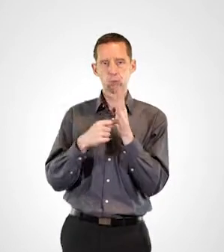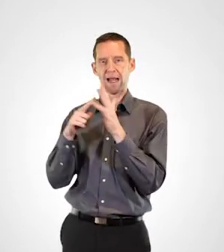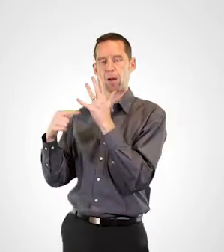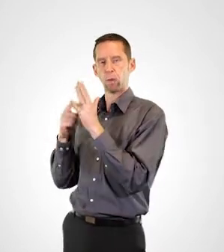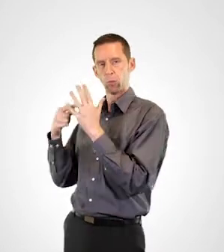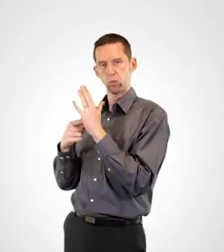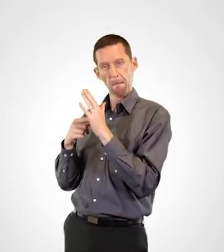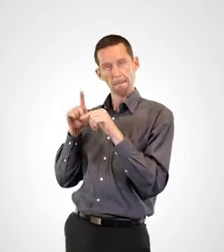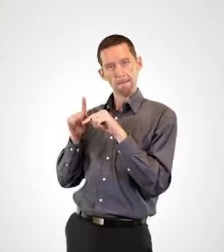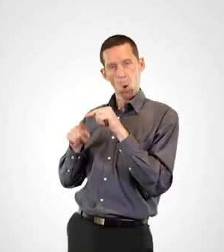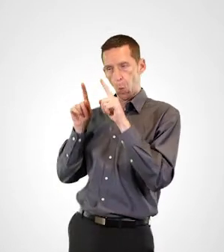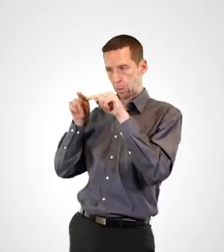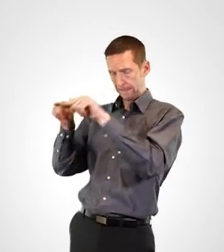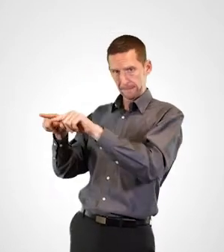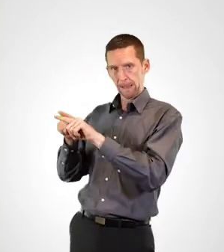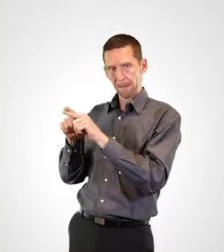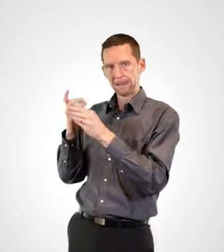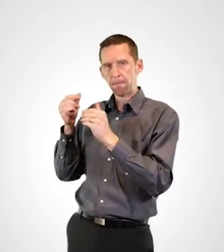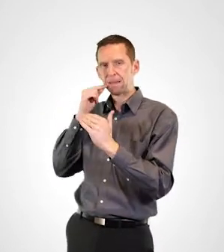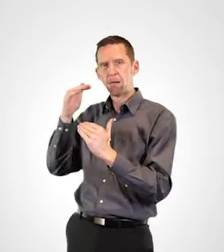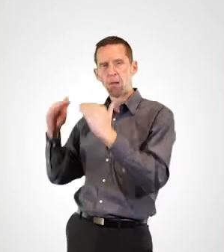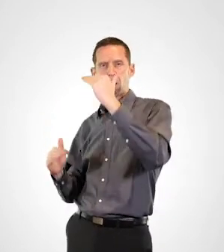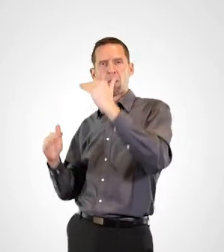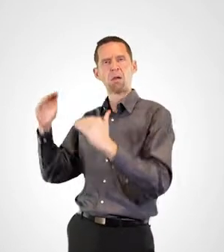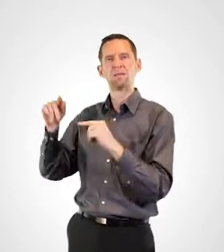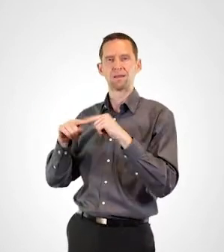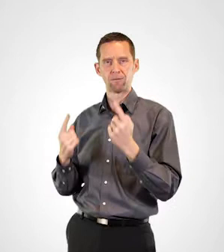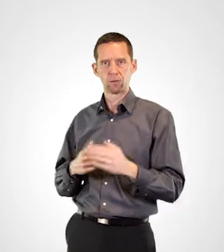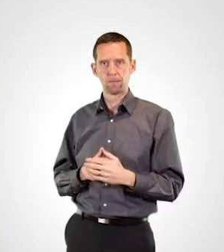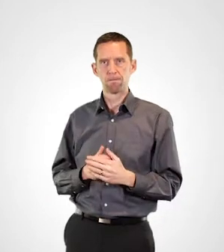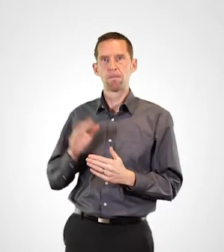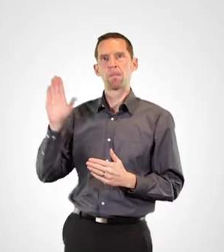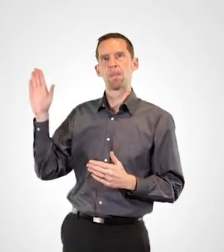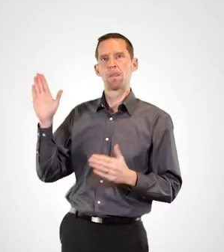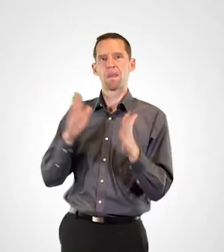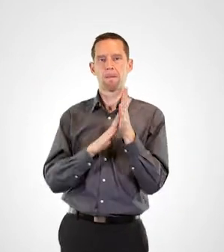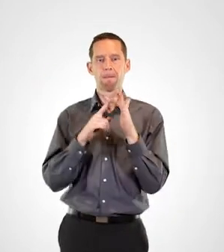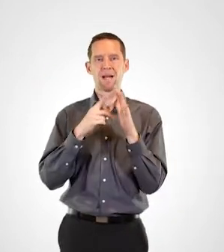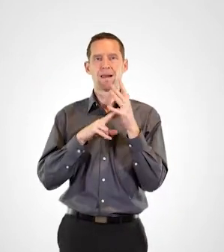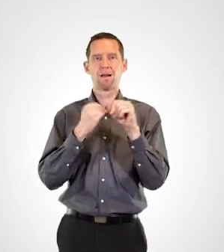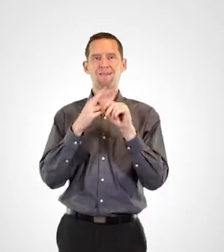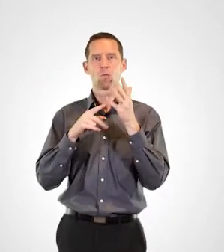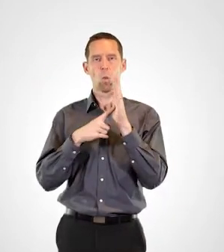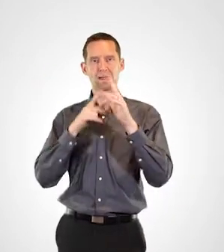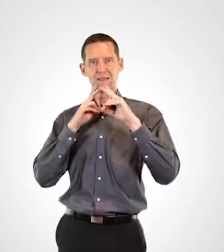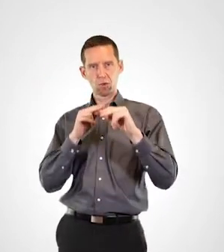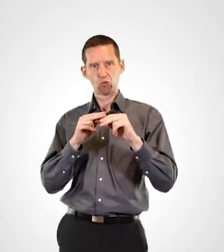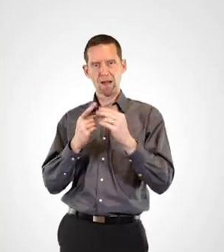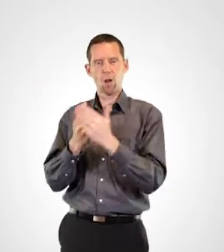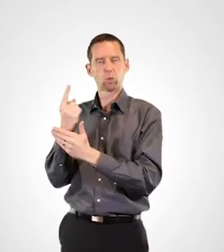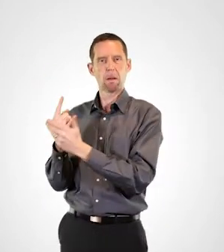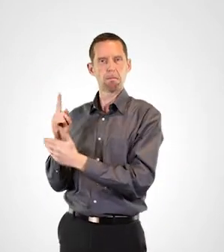follow fairly close to the line, but again, we have some slight differences. Here's meaningful speech and outcome. If we look